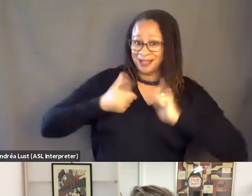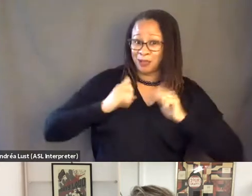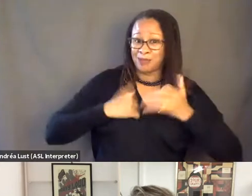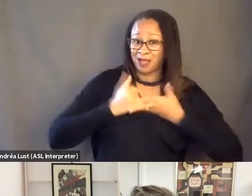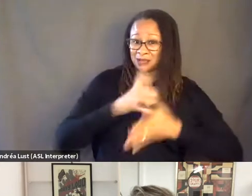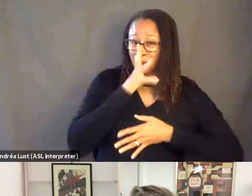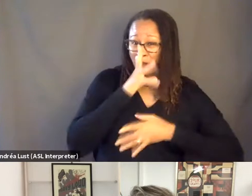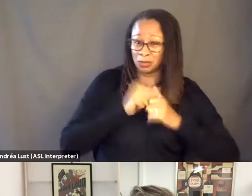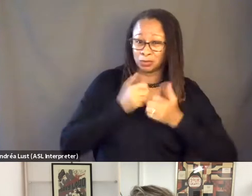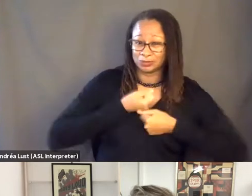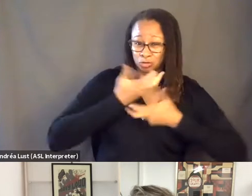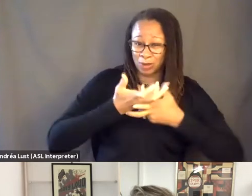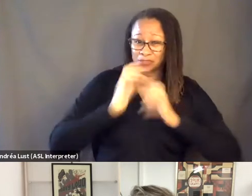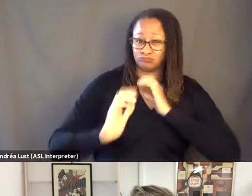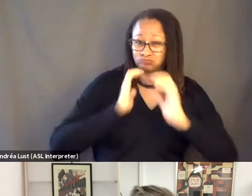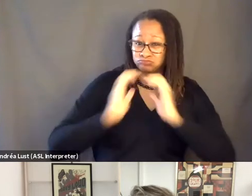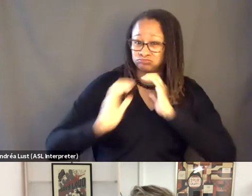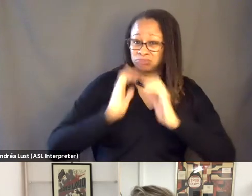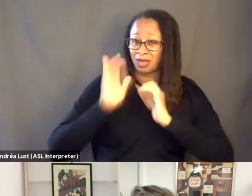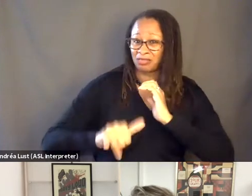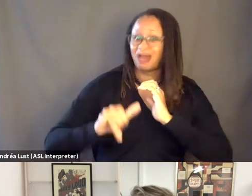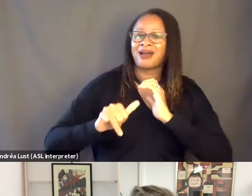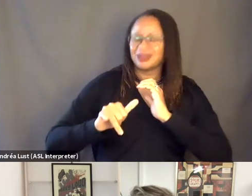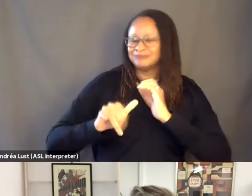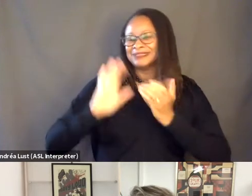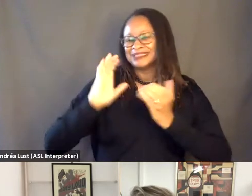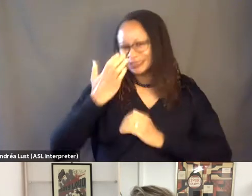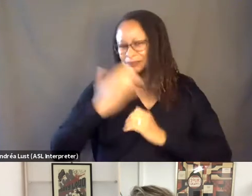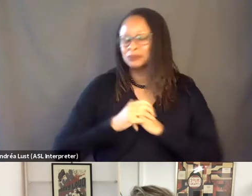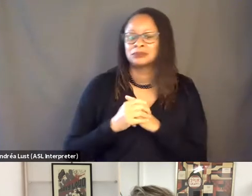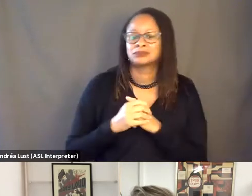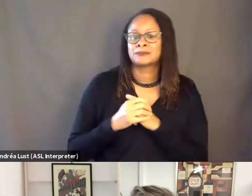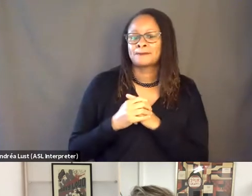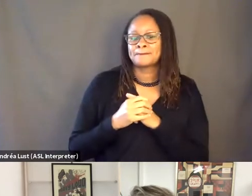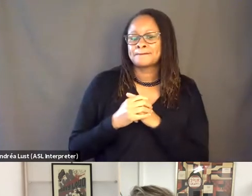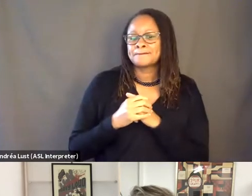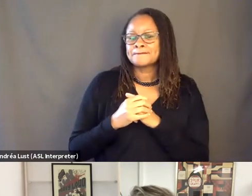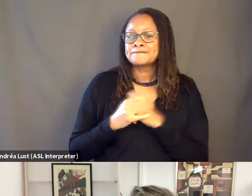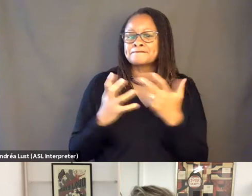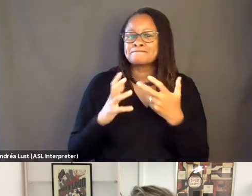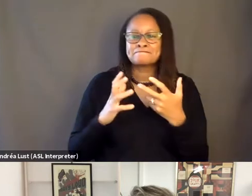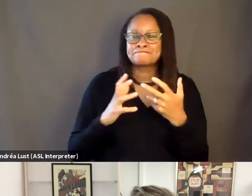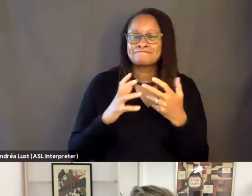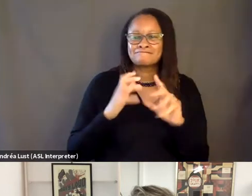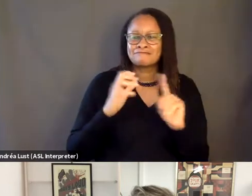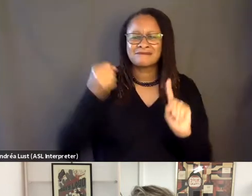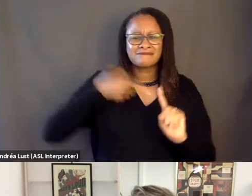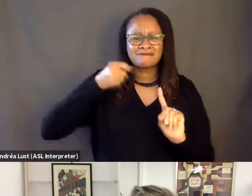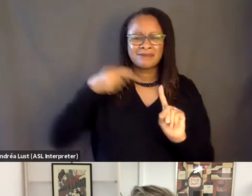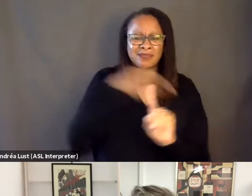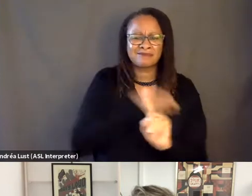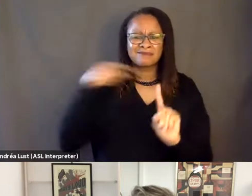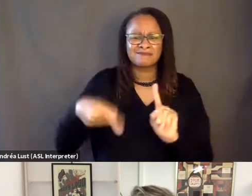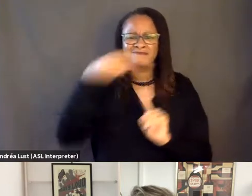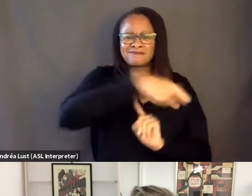to converse, this appears to be misfiring or lacking